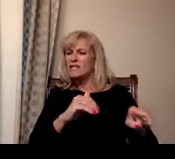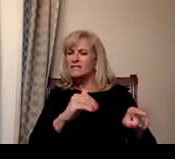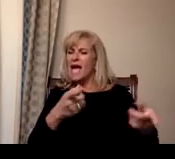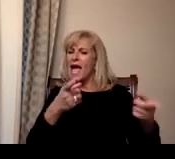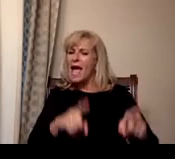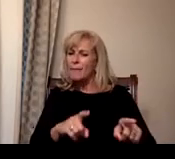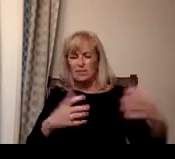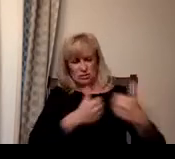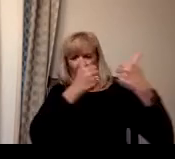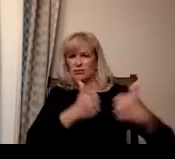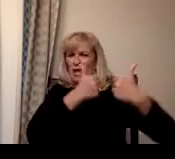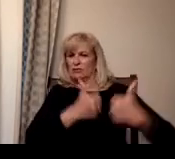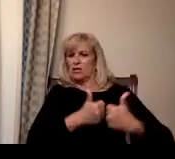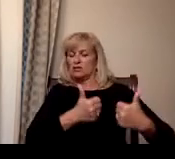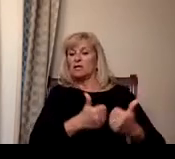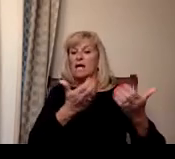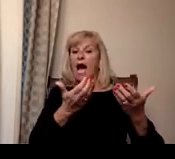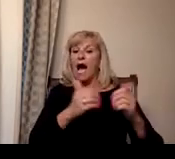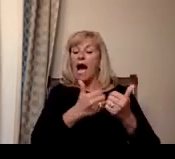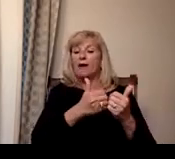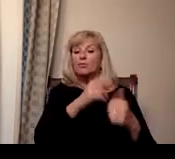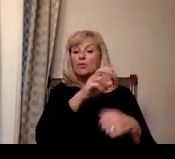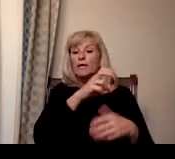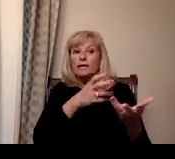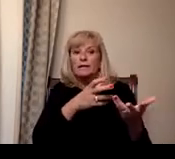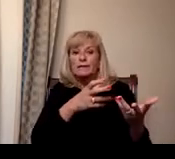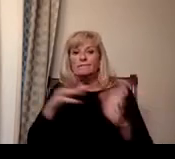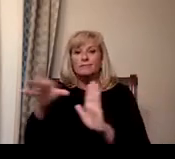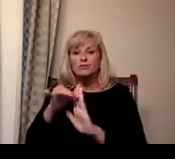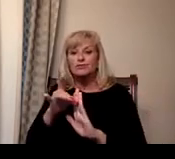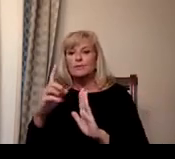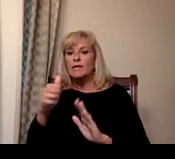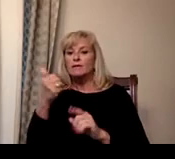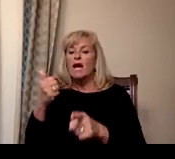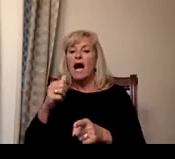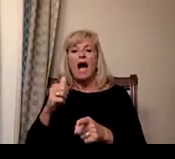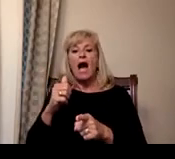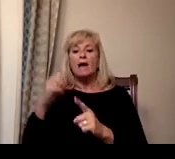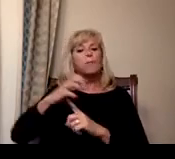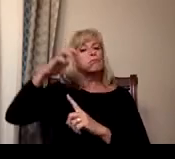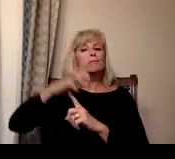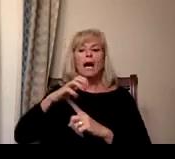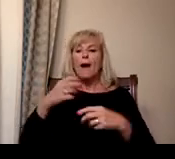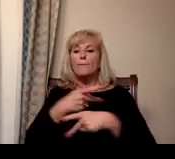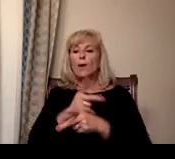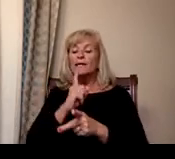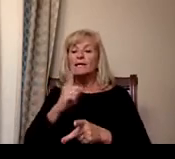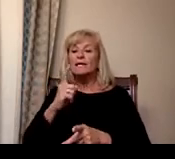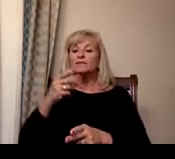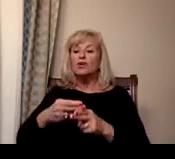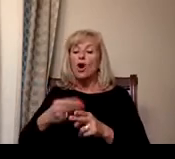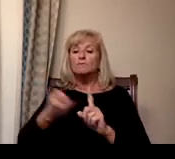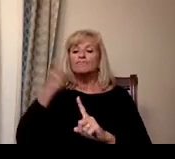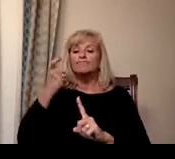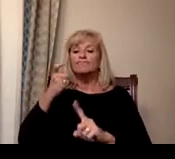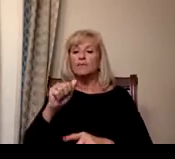into an opportunity for consumers? Well, I'd like to introduce you to our flagship product, which is Autopilot, where we take the